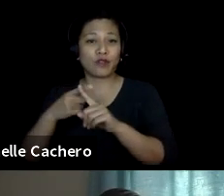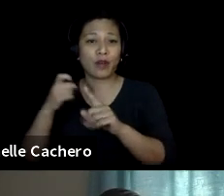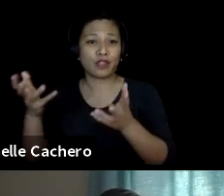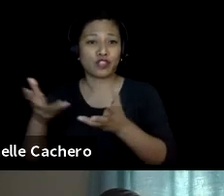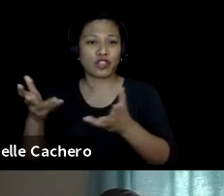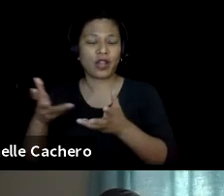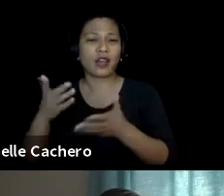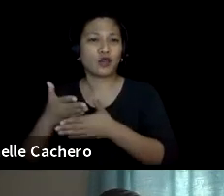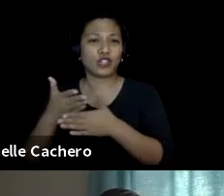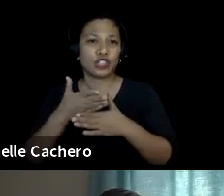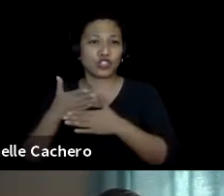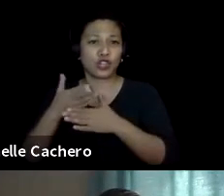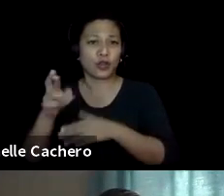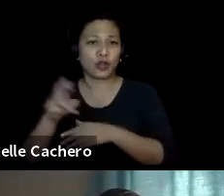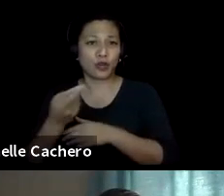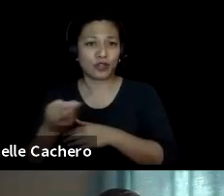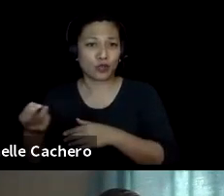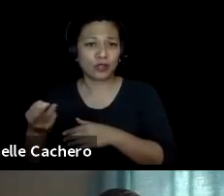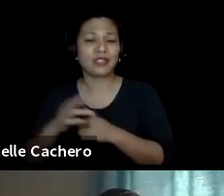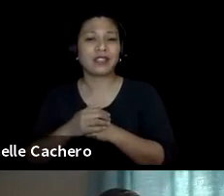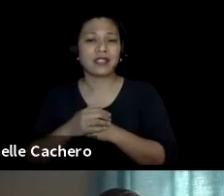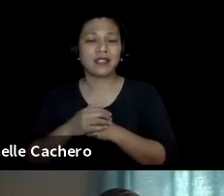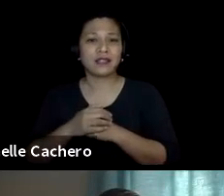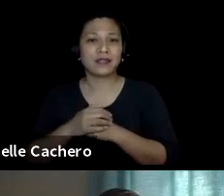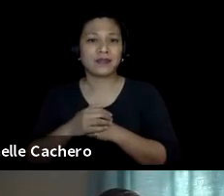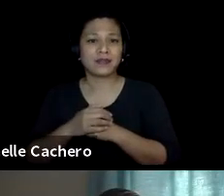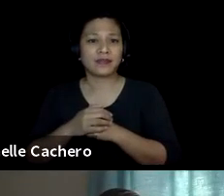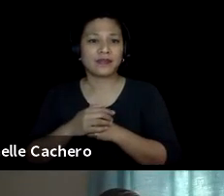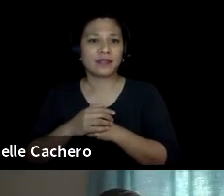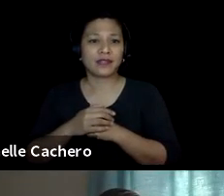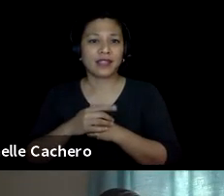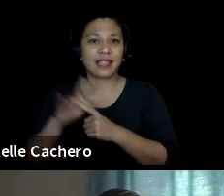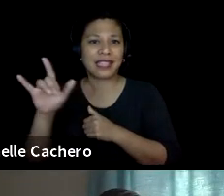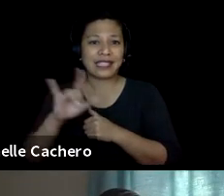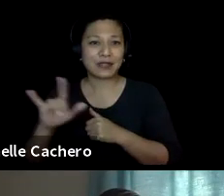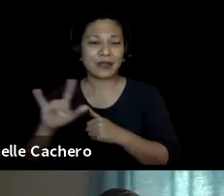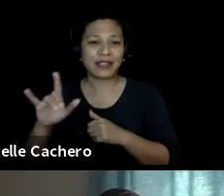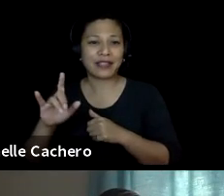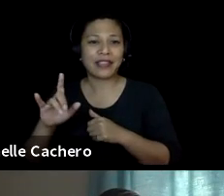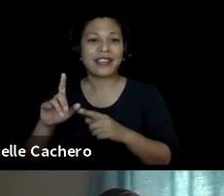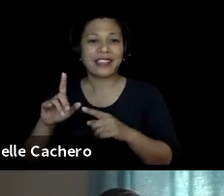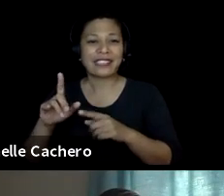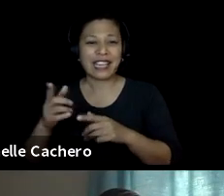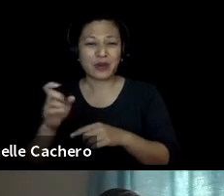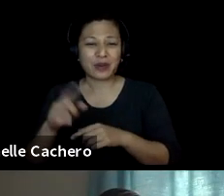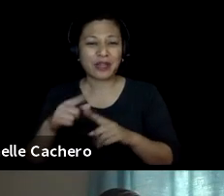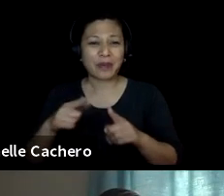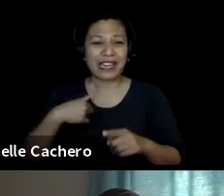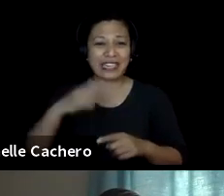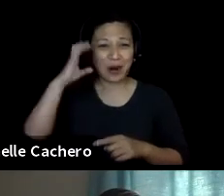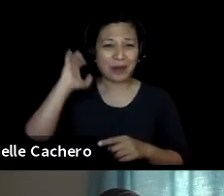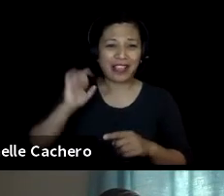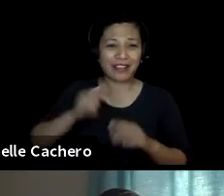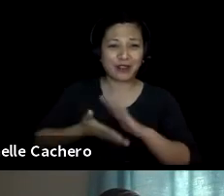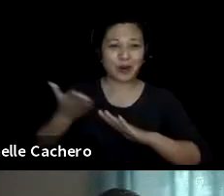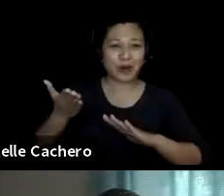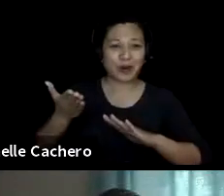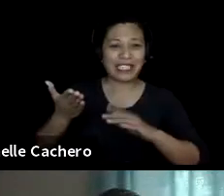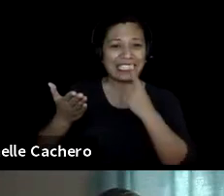share some of the resources that were shared here. Elizabeth had a question, but Carmel has to go. We can follow